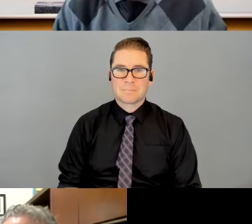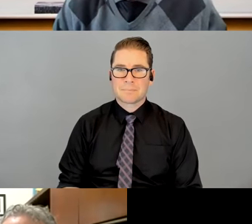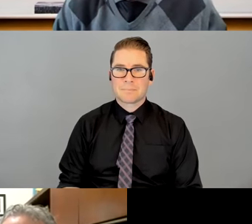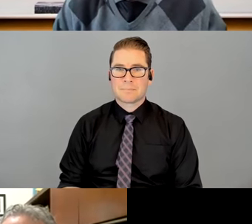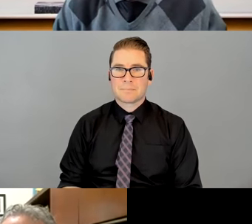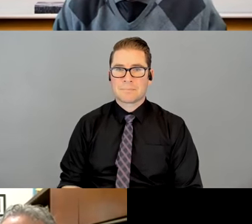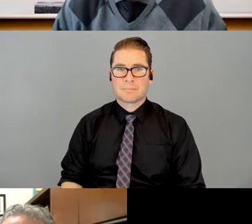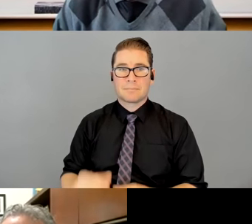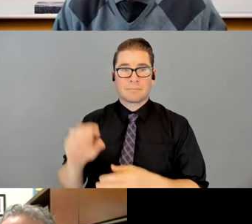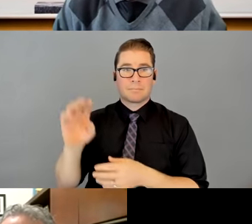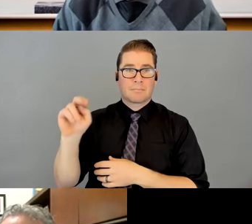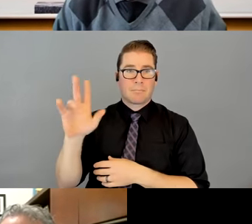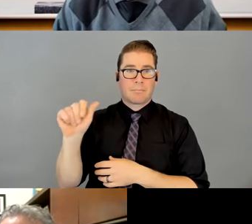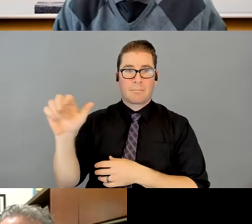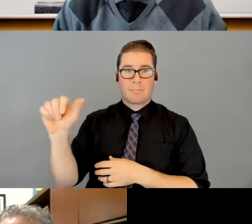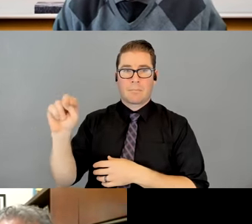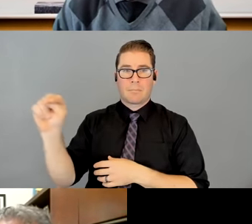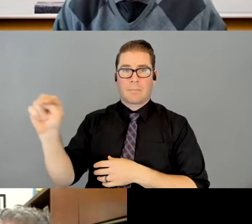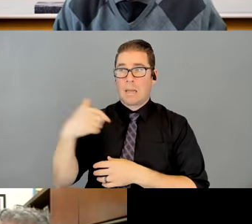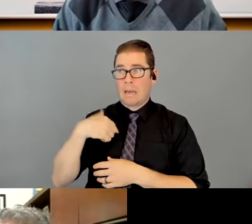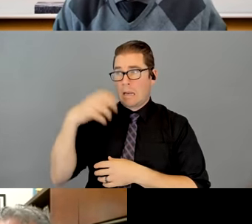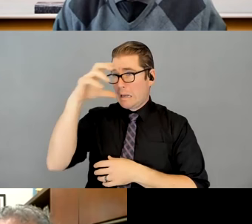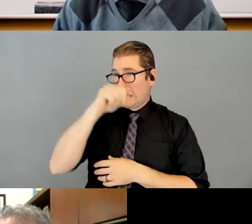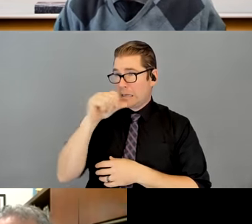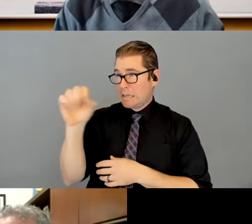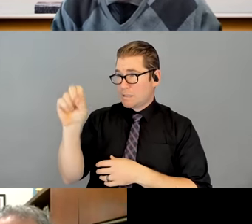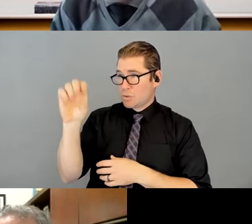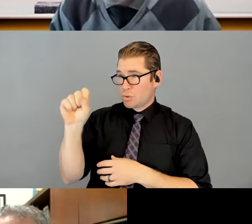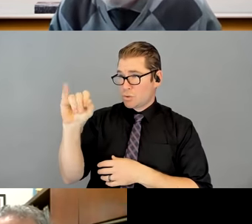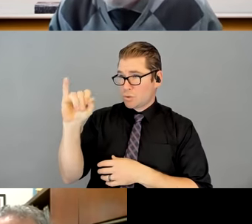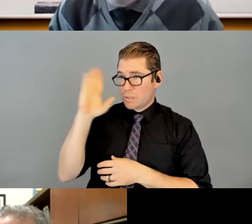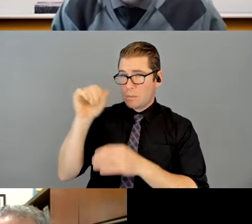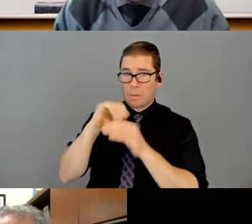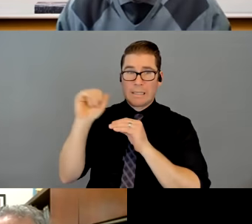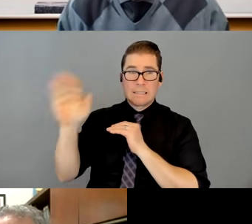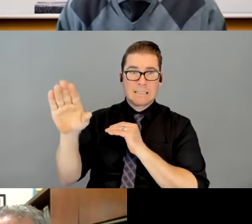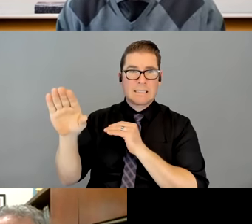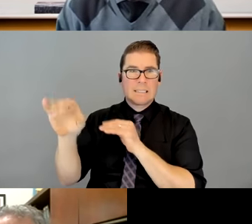And I'm guessing that Susie will send out some evaluation so we can get some feedback too.